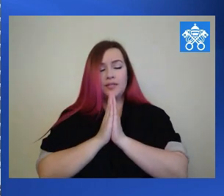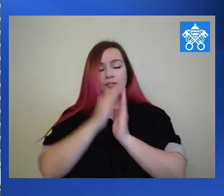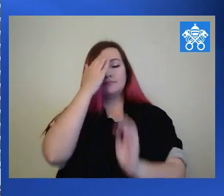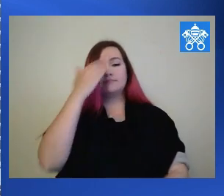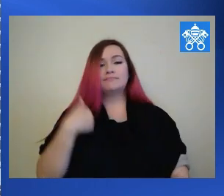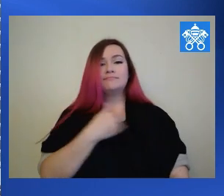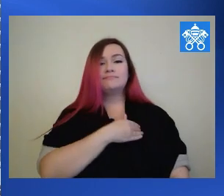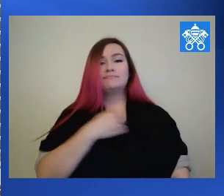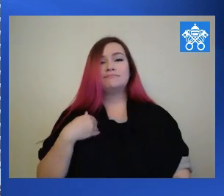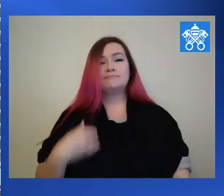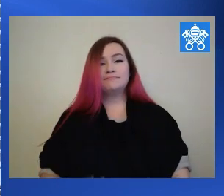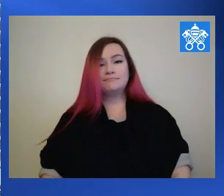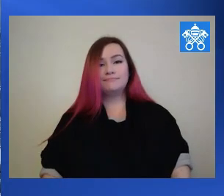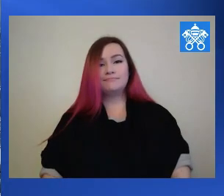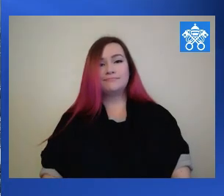Amen.